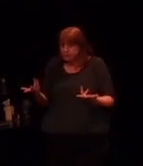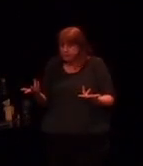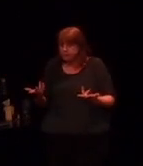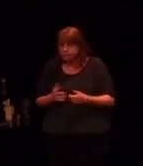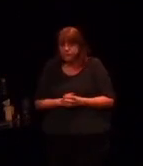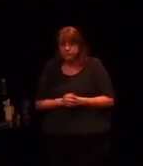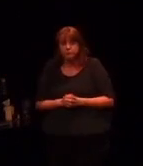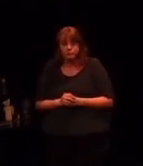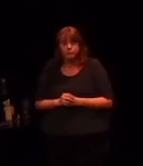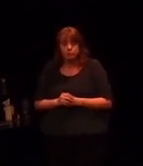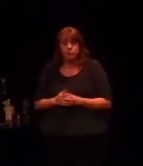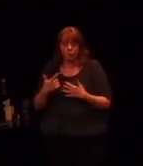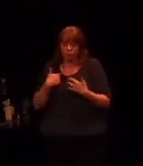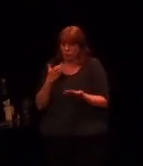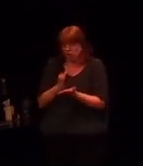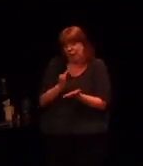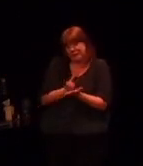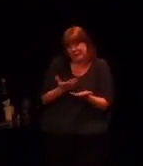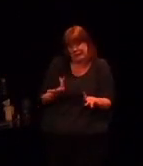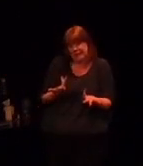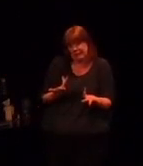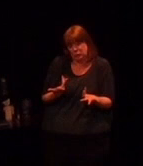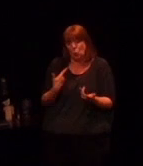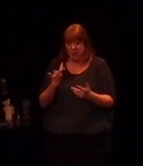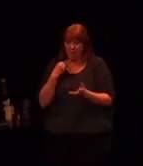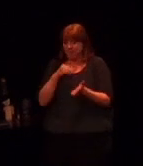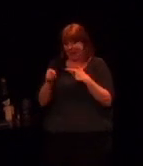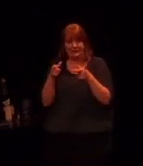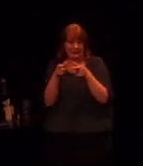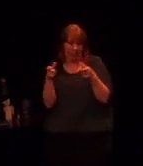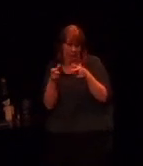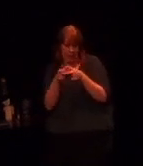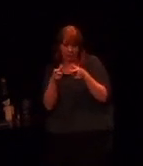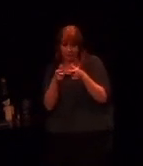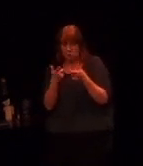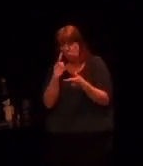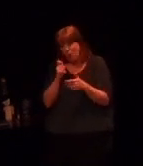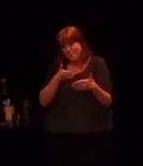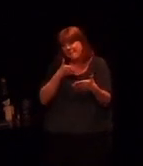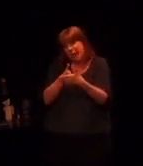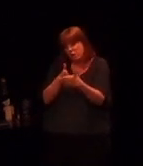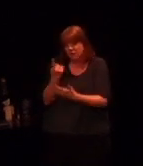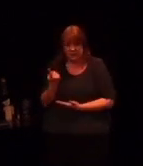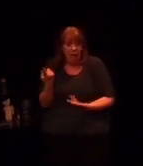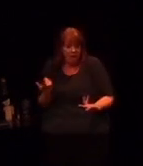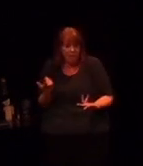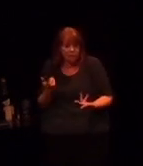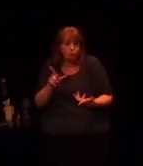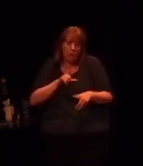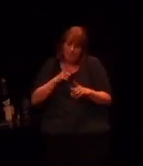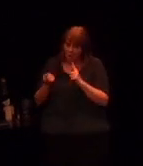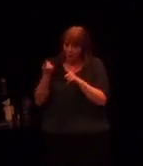Centre. And we are a charity, so we do have a ticket cost as well, which can be obviously a barrier in itself. So we do have